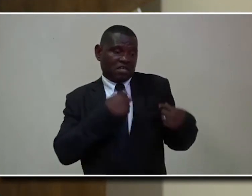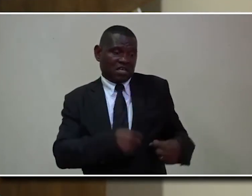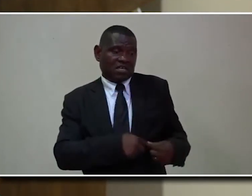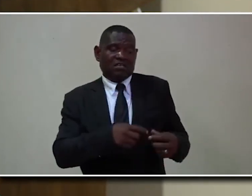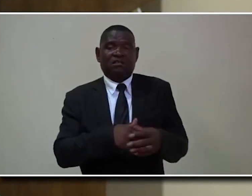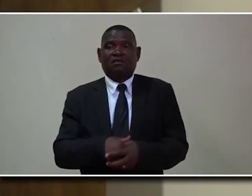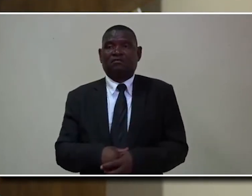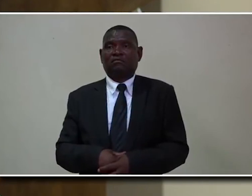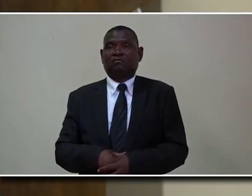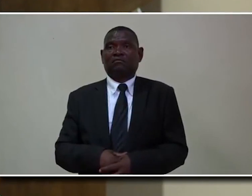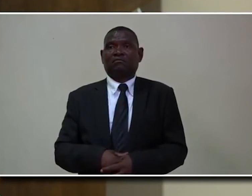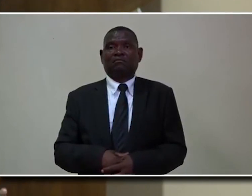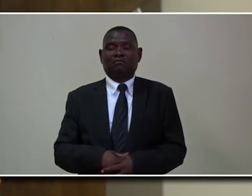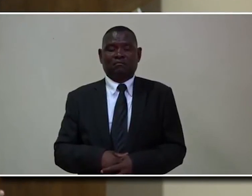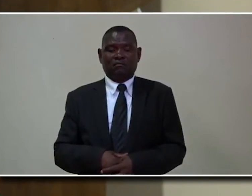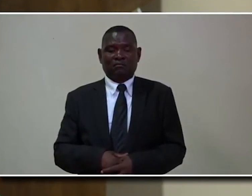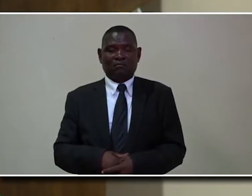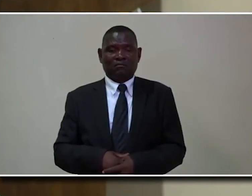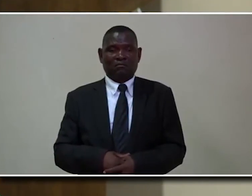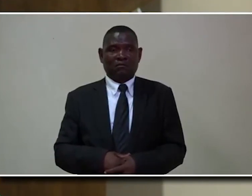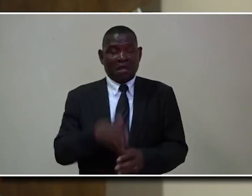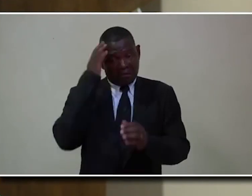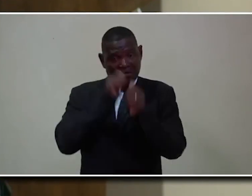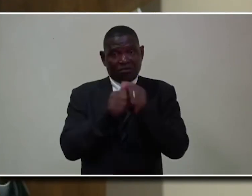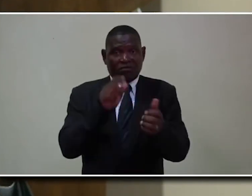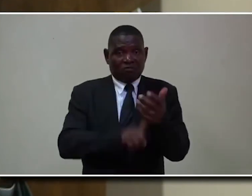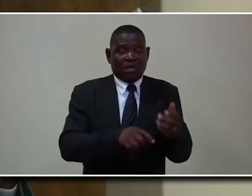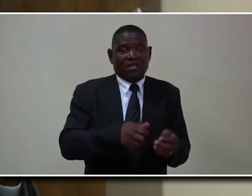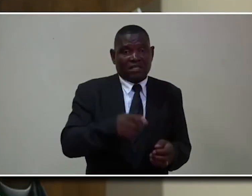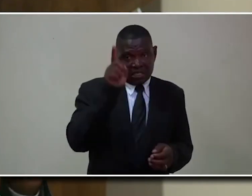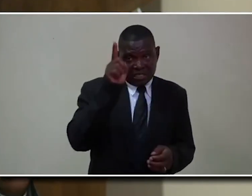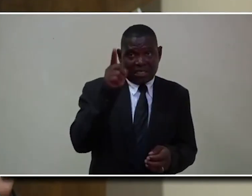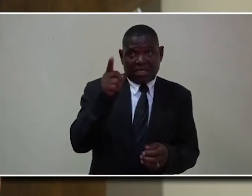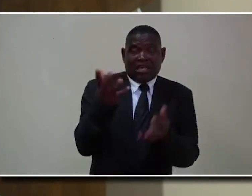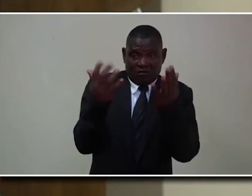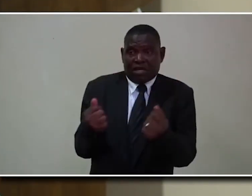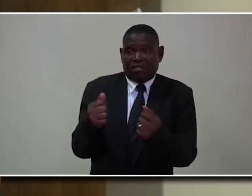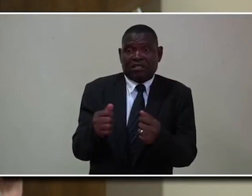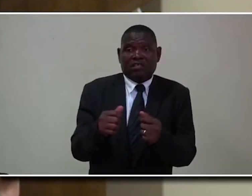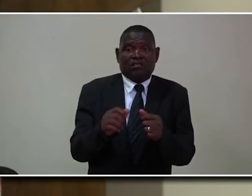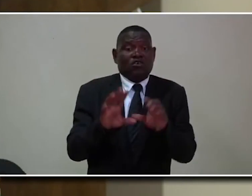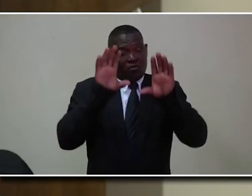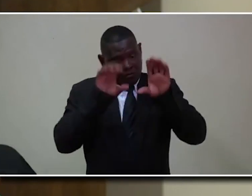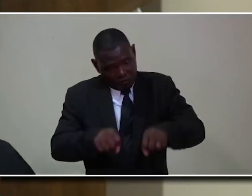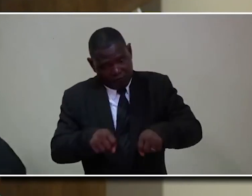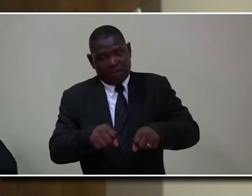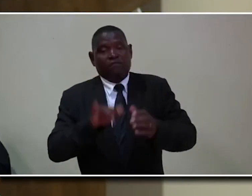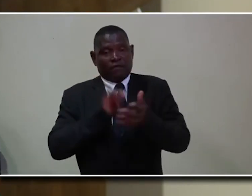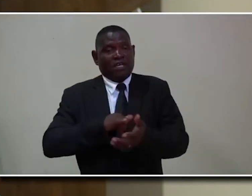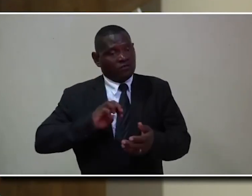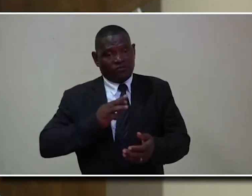what he merely wants from us is a confirmation that we know that what we've done is wrong. So